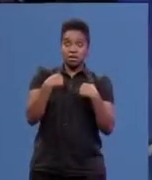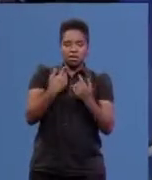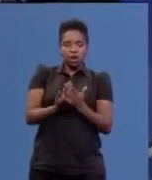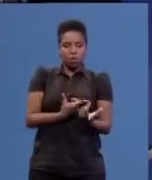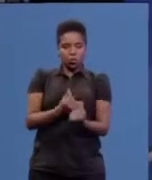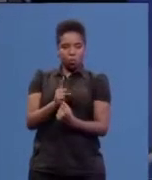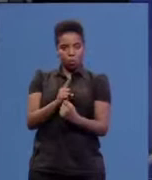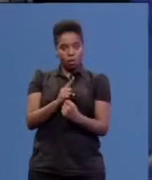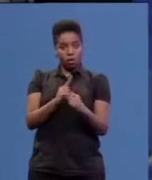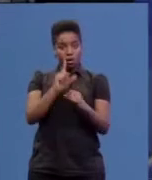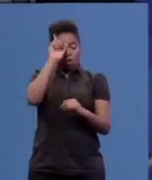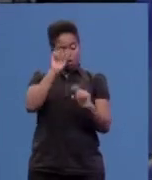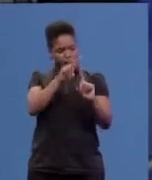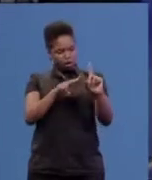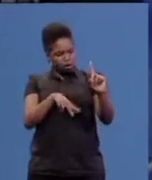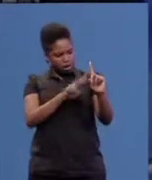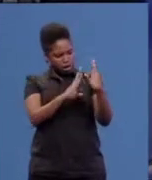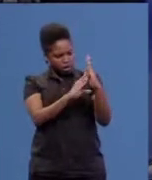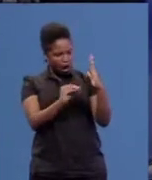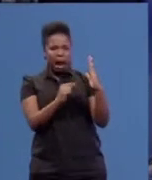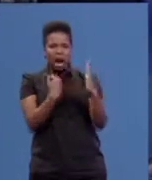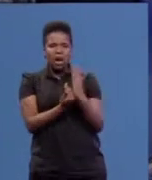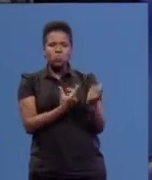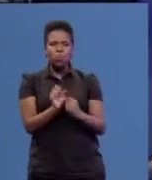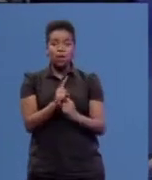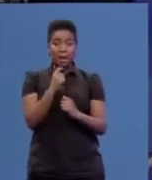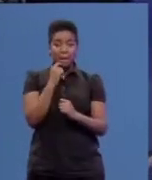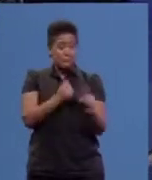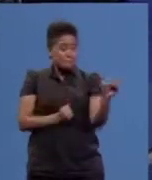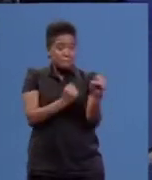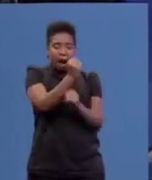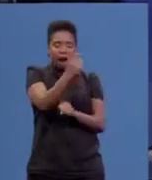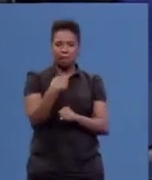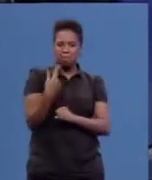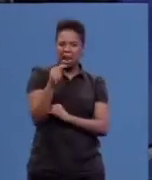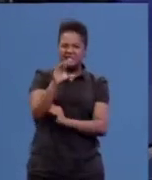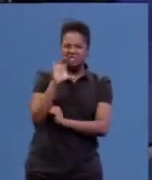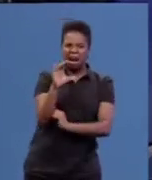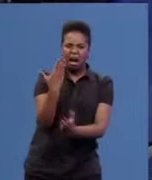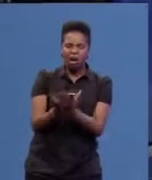space? And I think Abantu, once they realize, but you can do something, you don't have to be a millionaire to make a